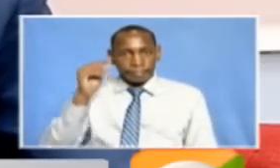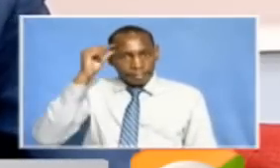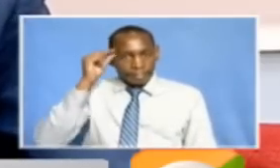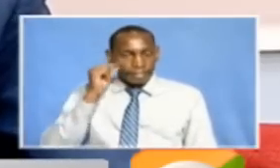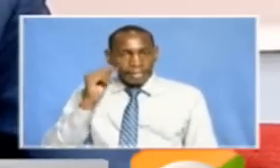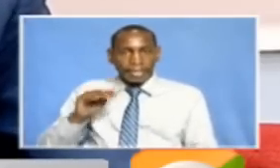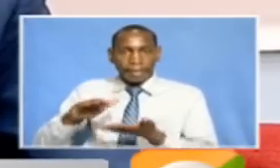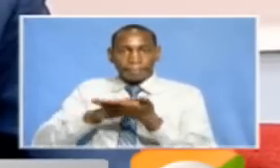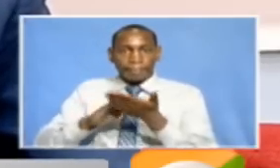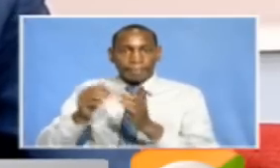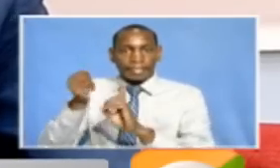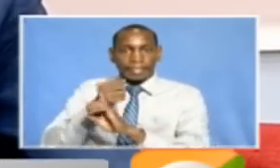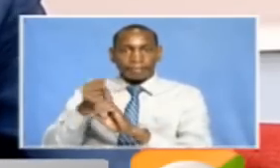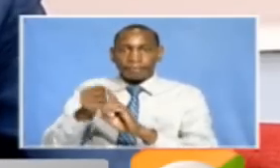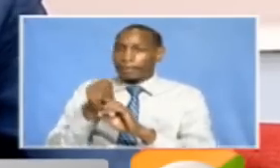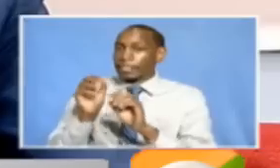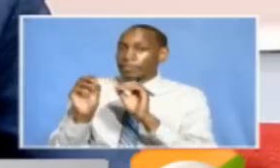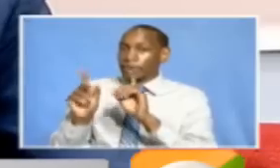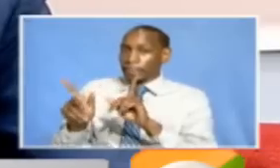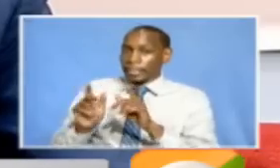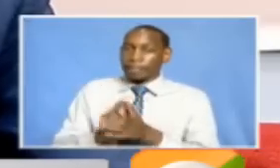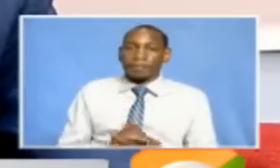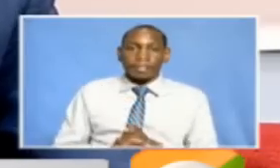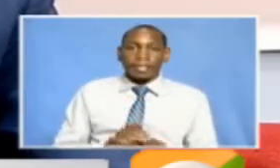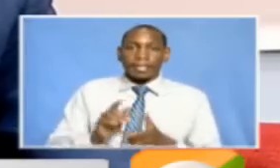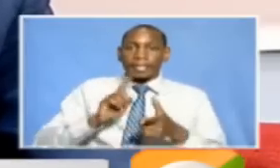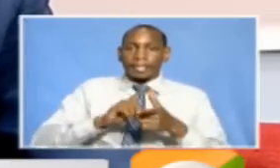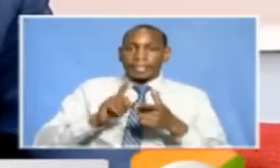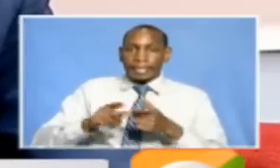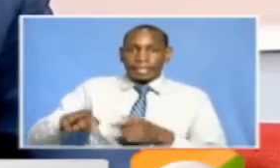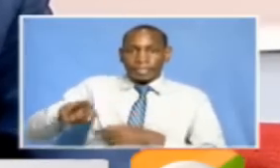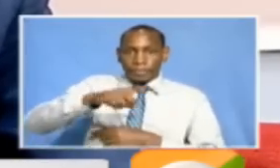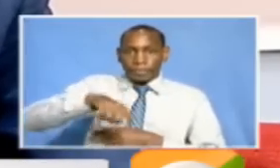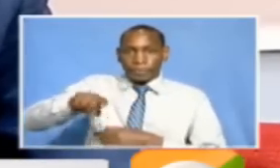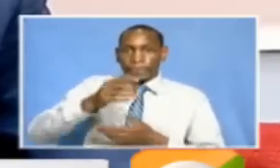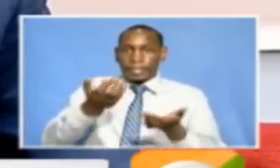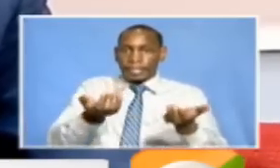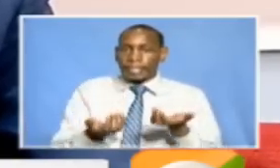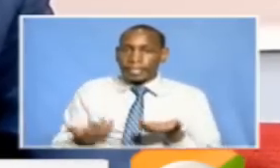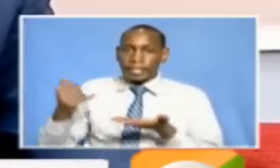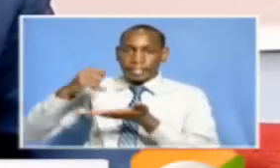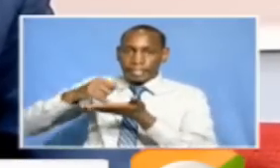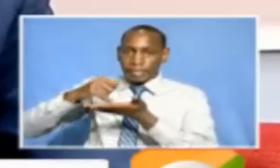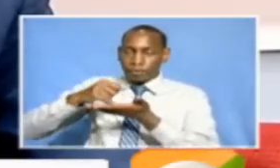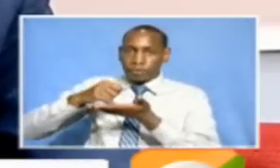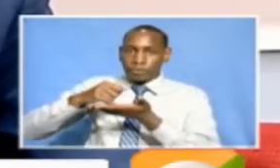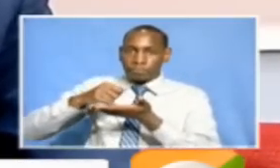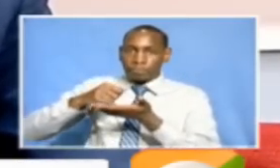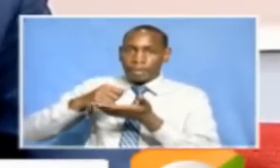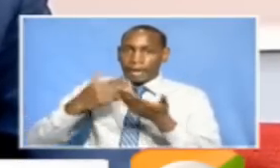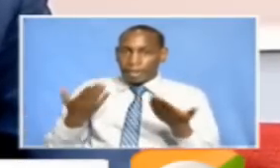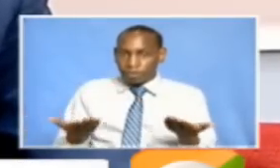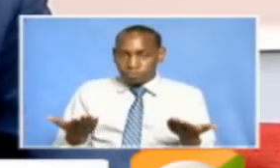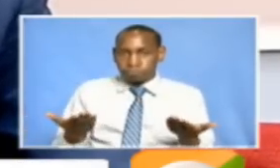gender-based violence is okay, we then need to engage in a way